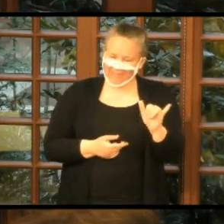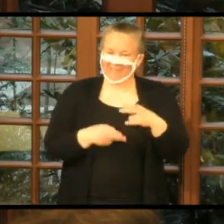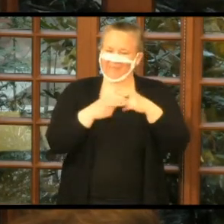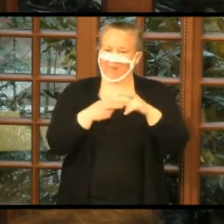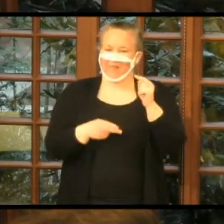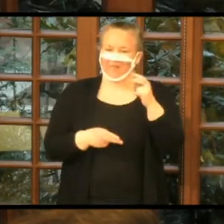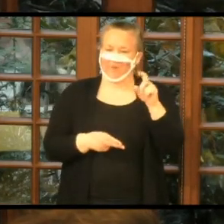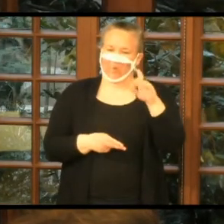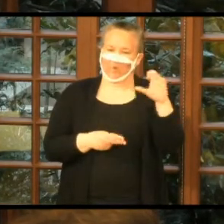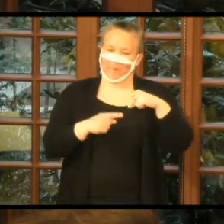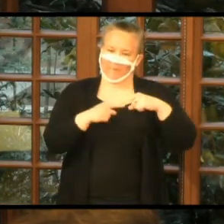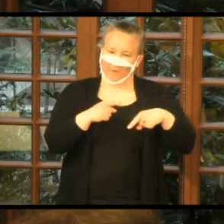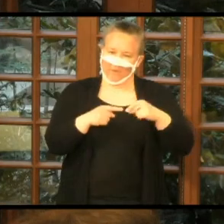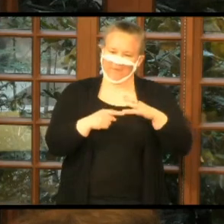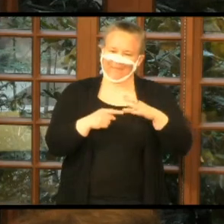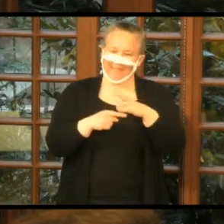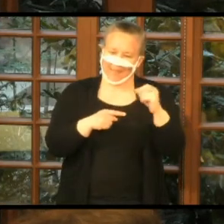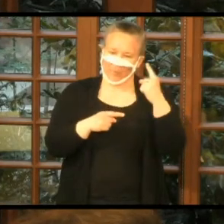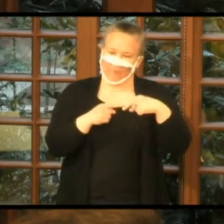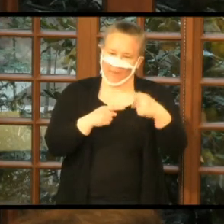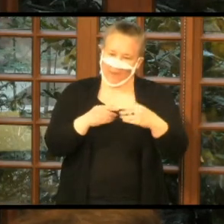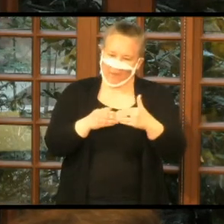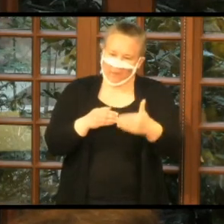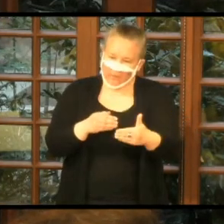100 Miles and a Mile.